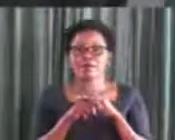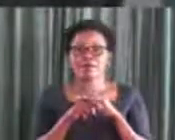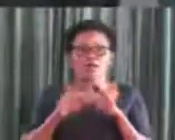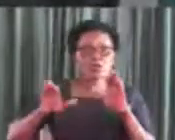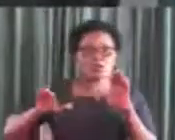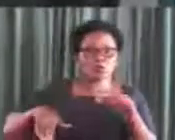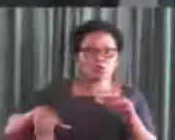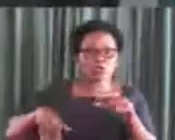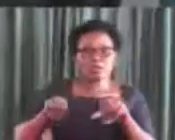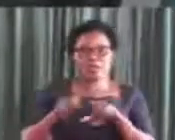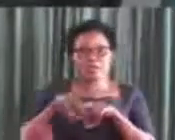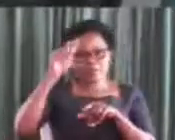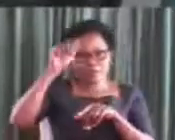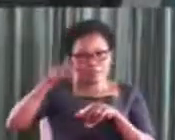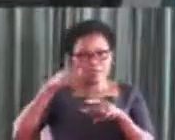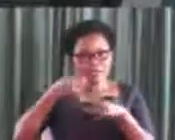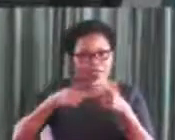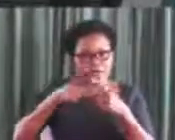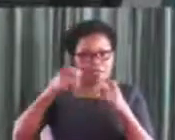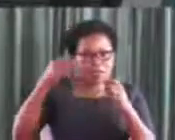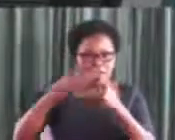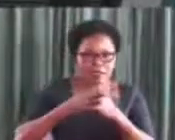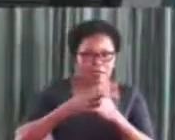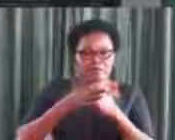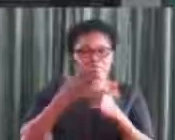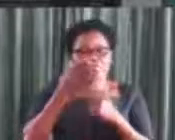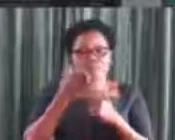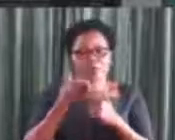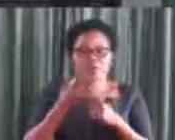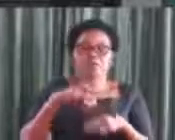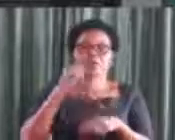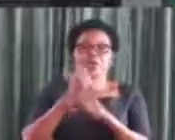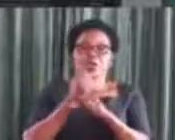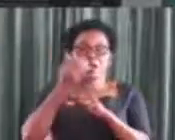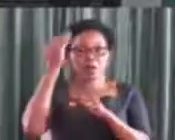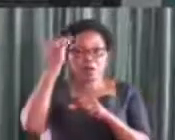Swaziland as a judge, 8 years, the labor court